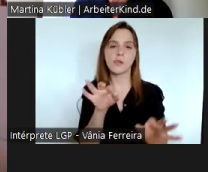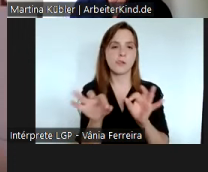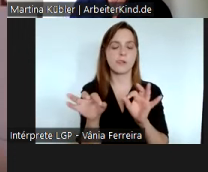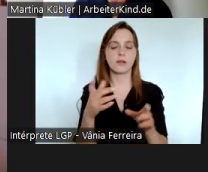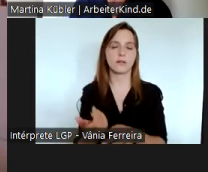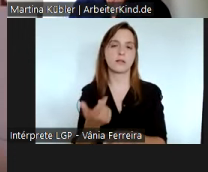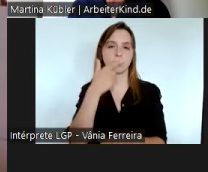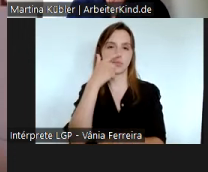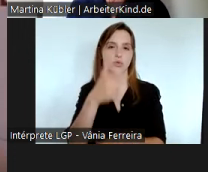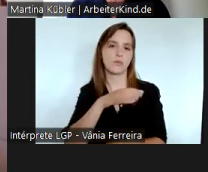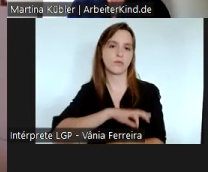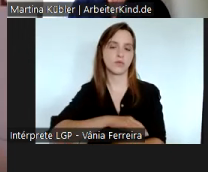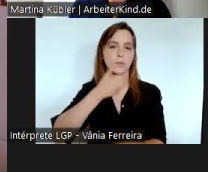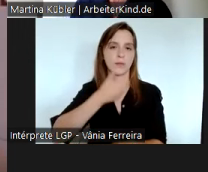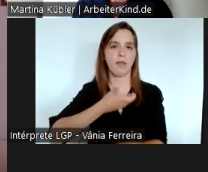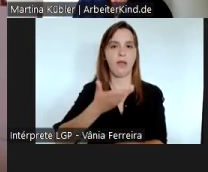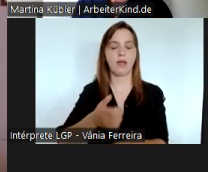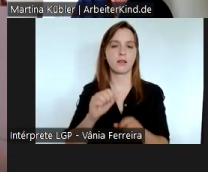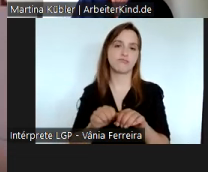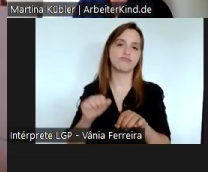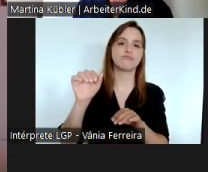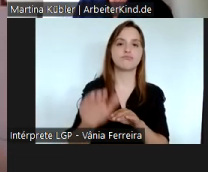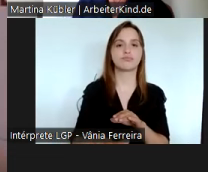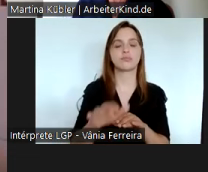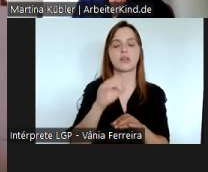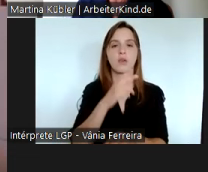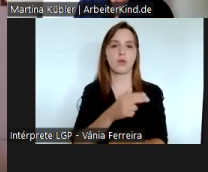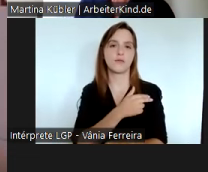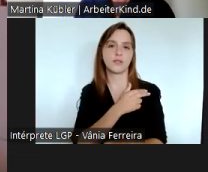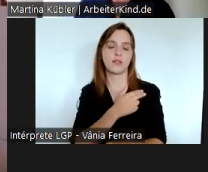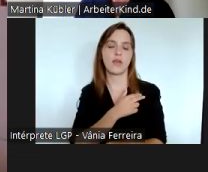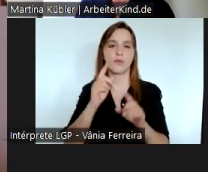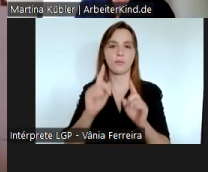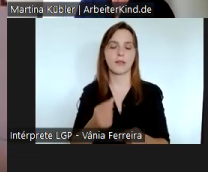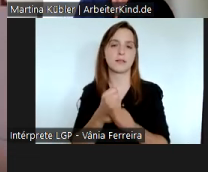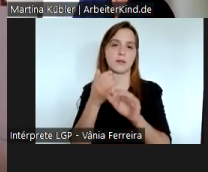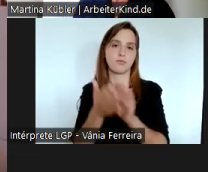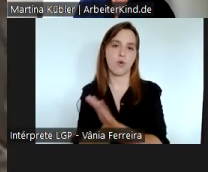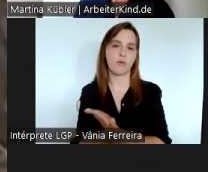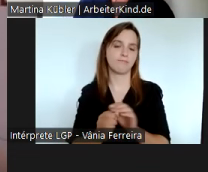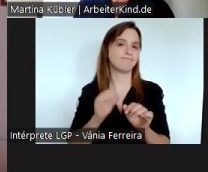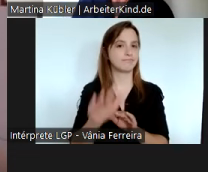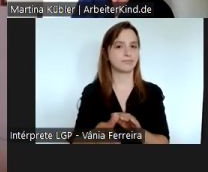professionals and who can help you make the next step from university to your first job.